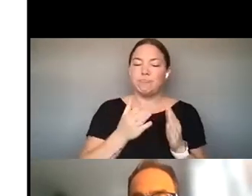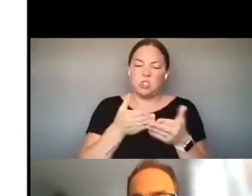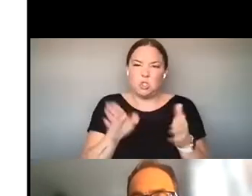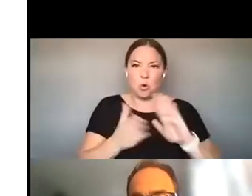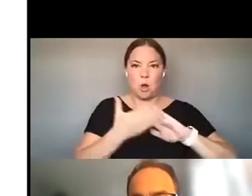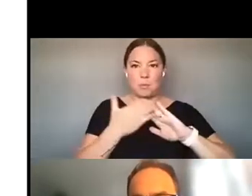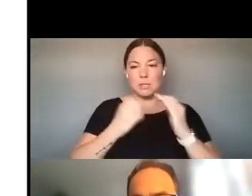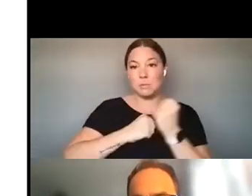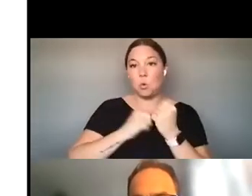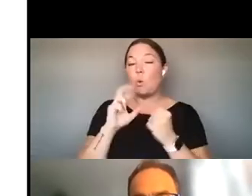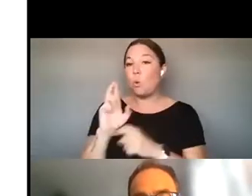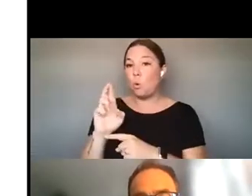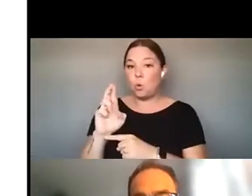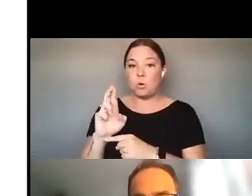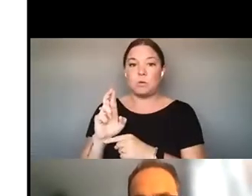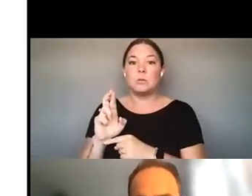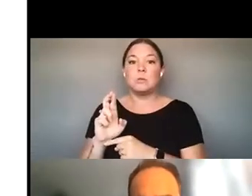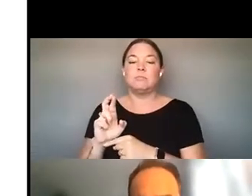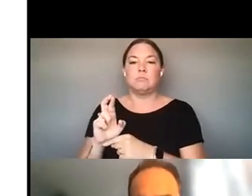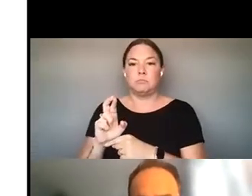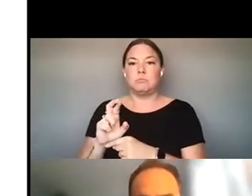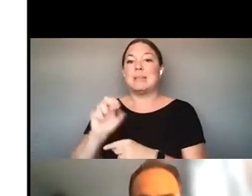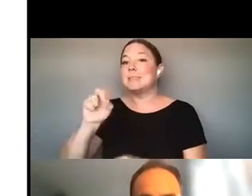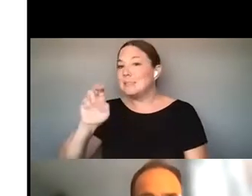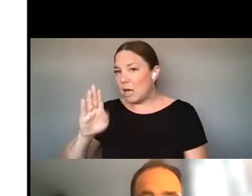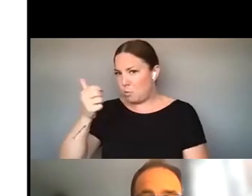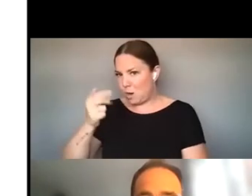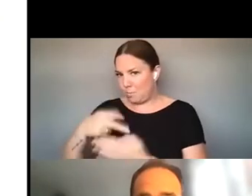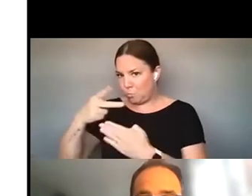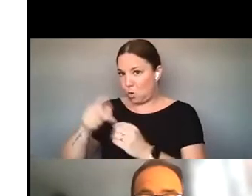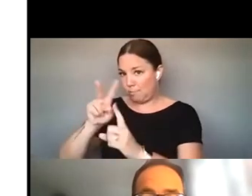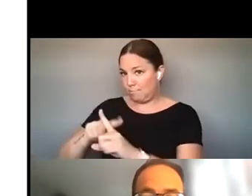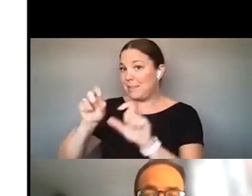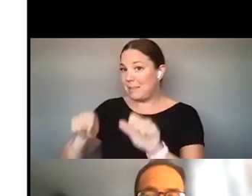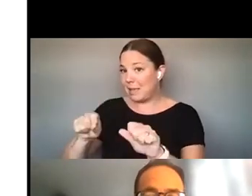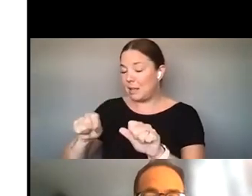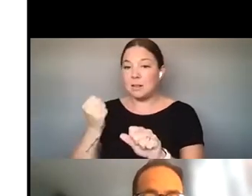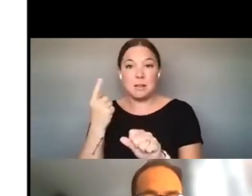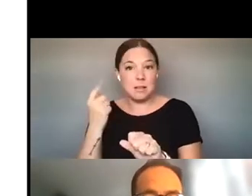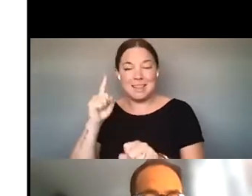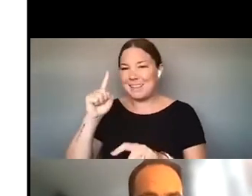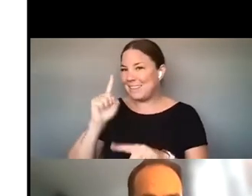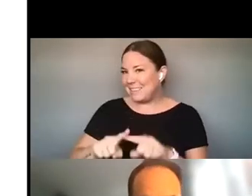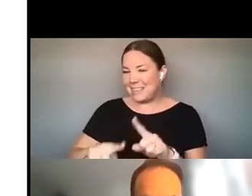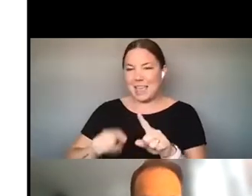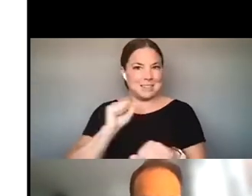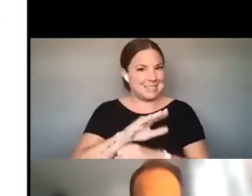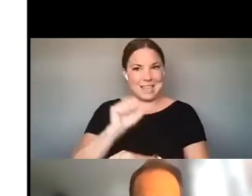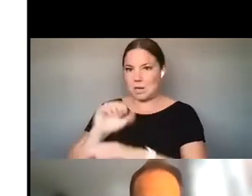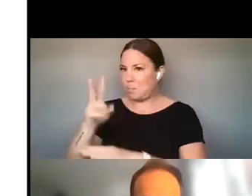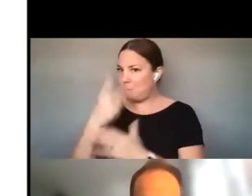grants to local arts agencies for a sub-granting program, but you cannot submit an application to both.